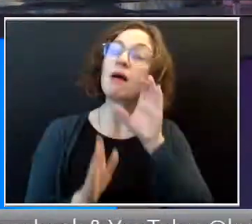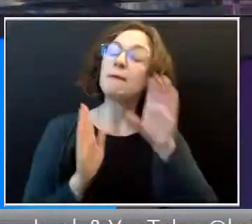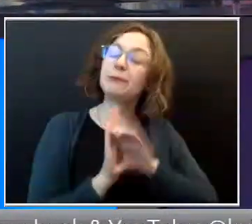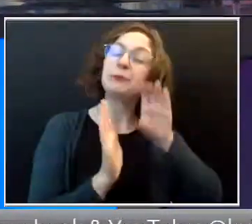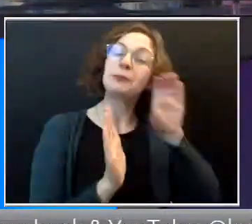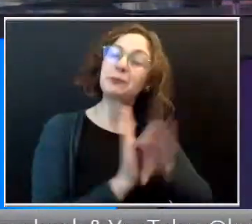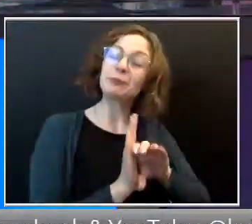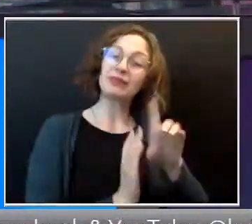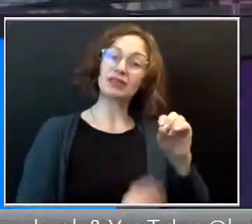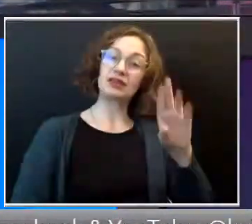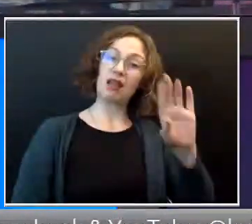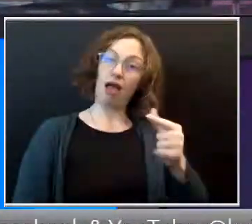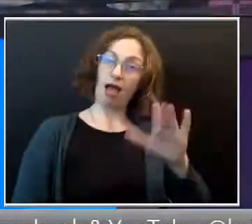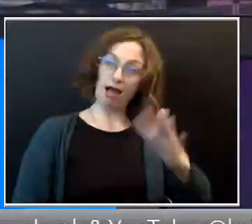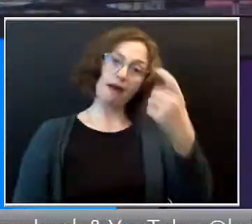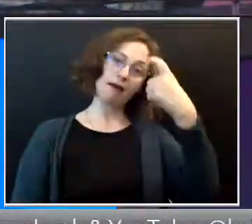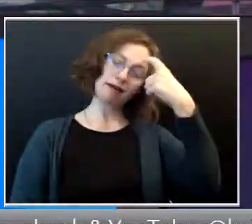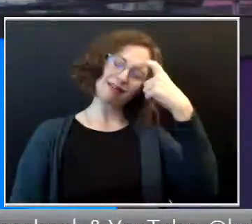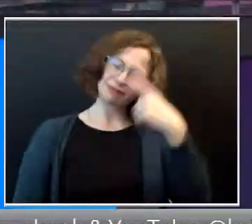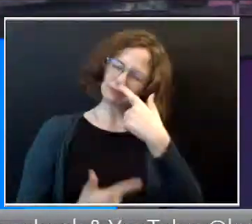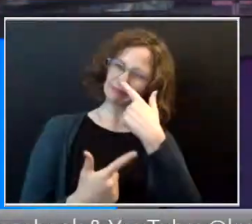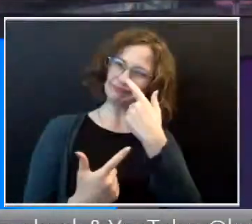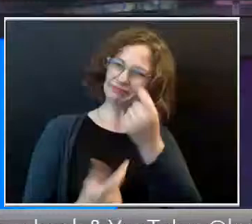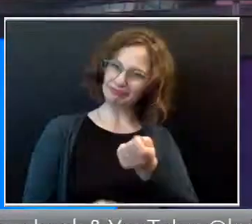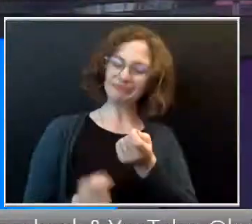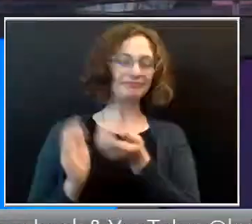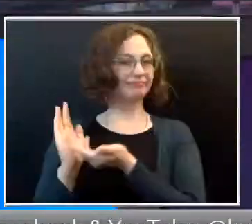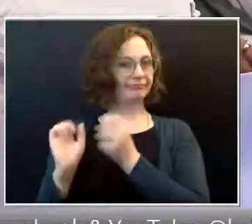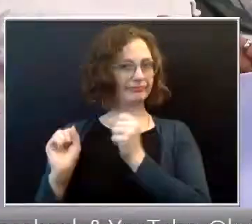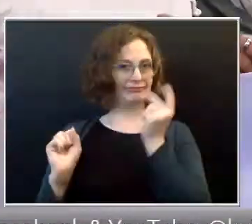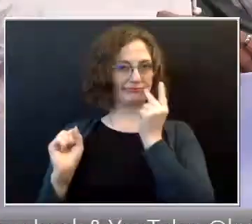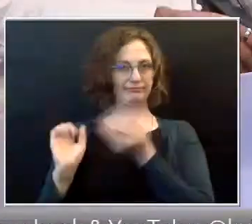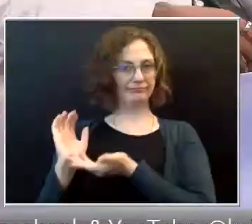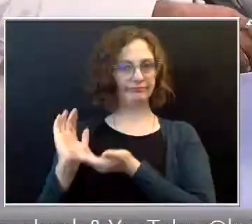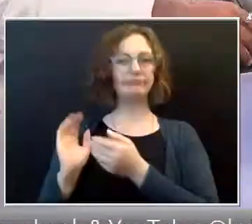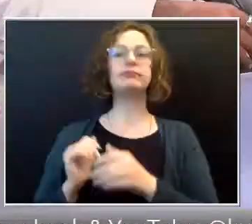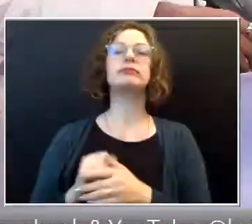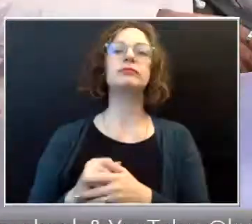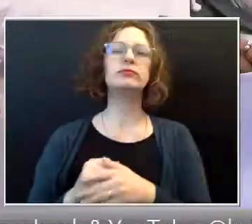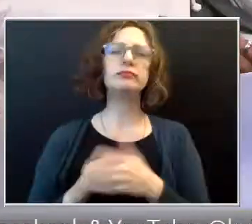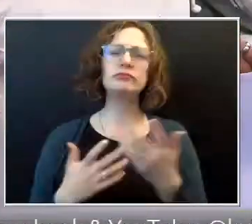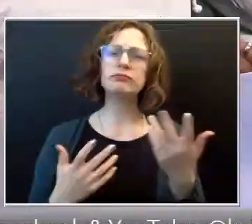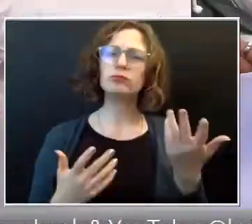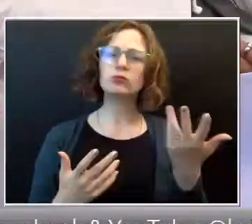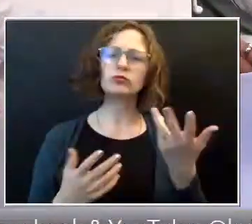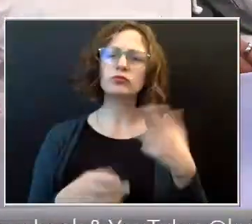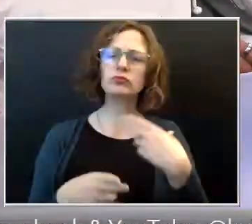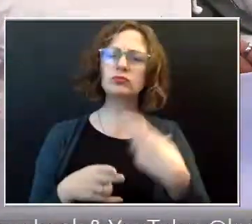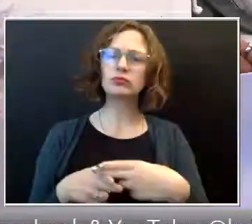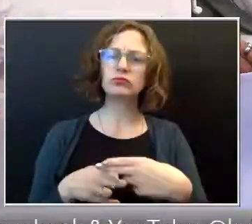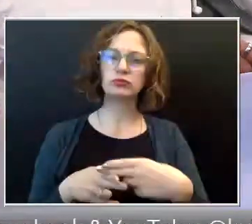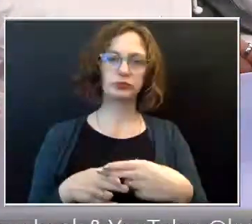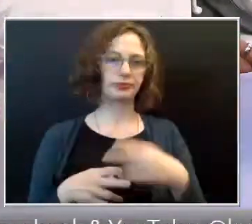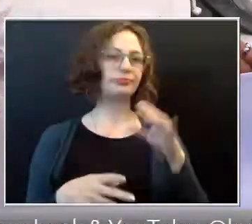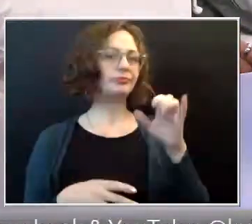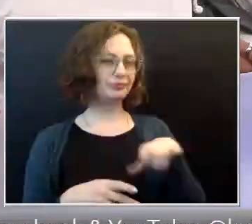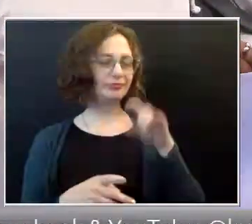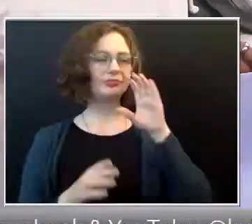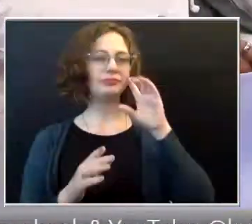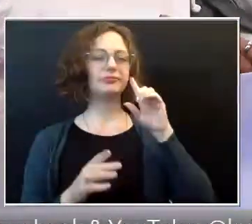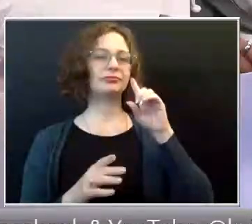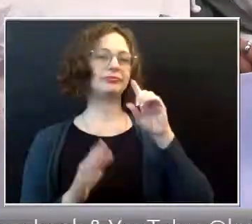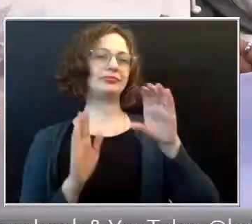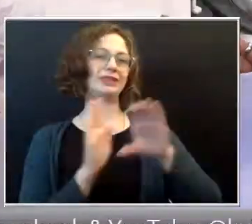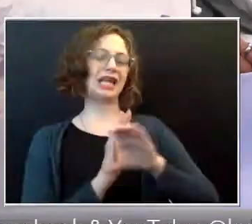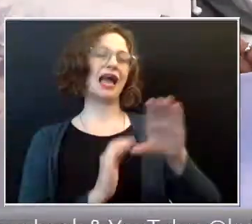interesting images. We have them in the monitor behind us. What kind of image is this? So this is a picture of the catheter angiogram, so what we call